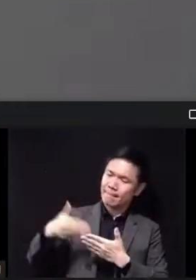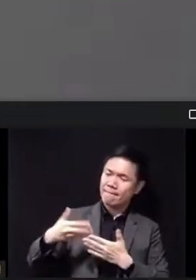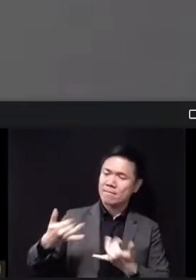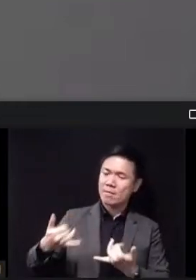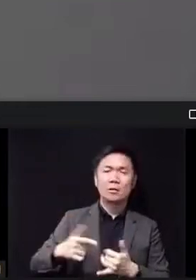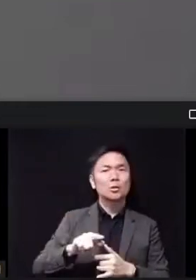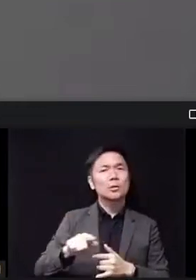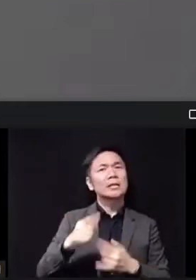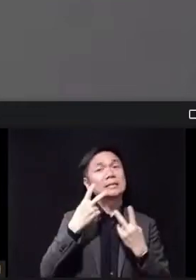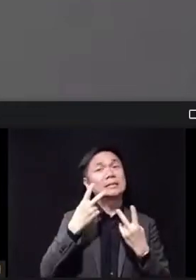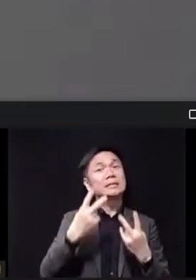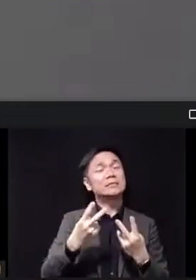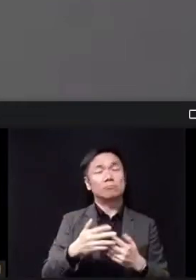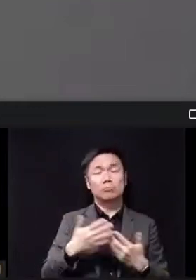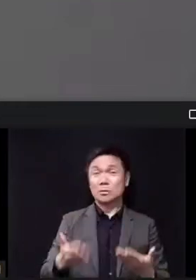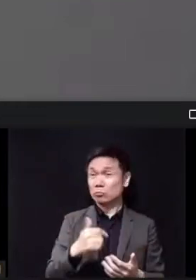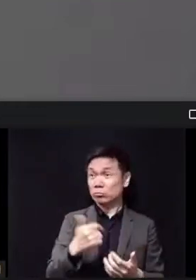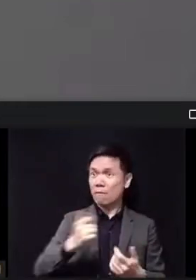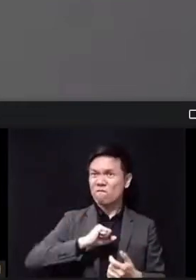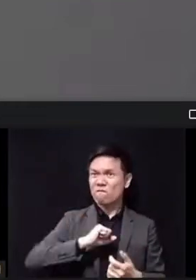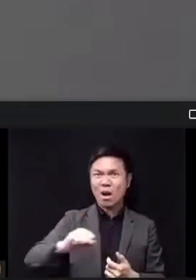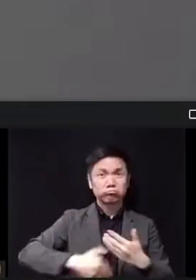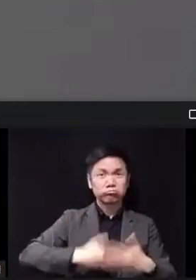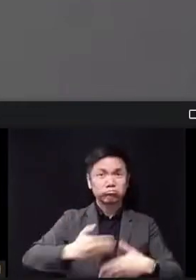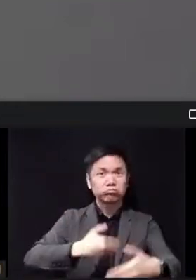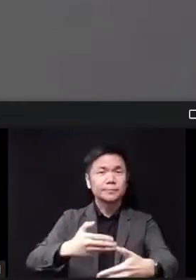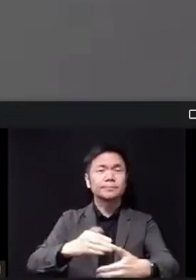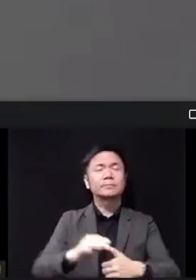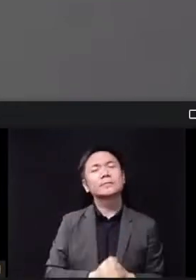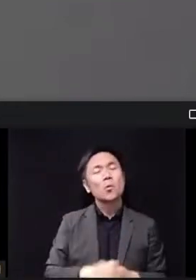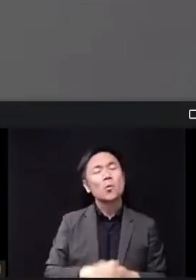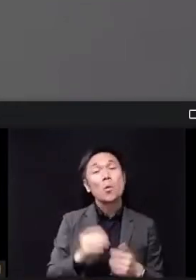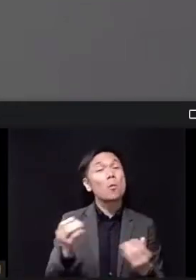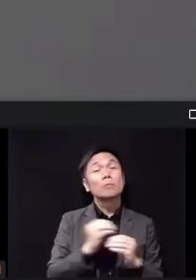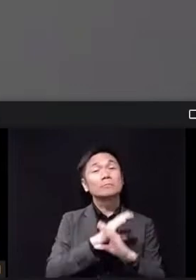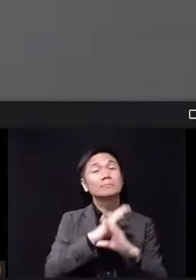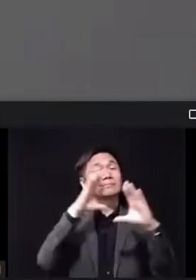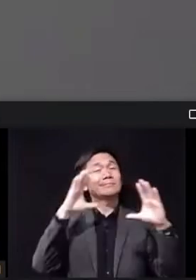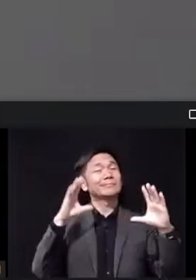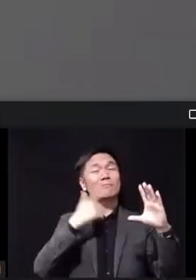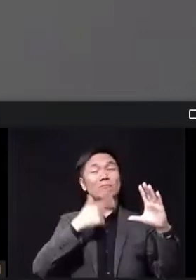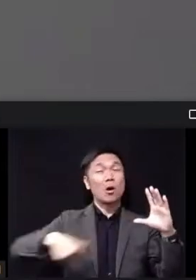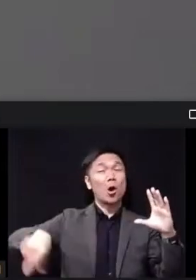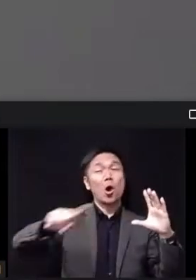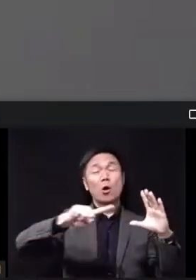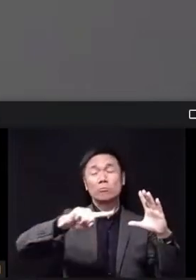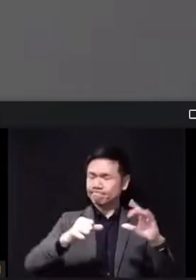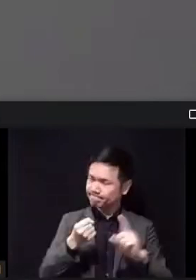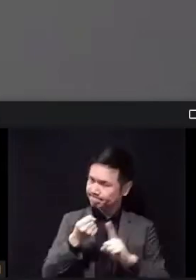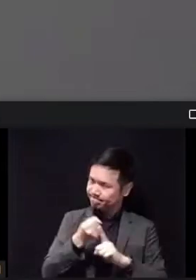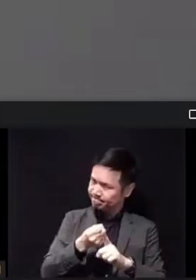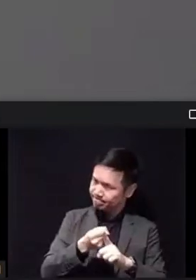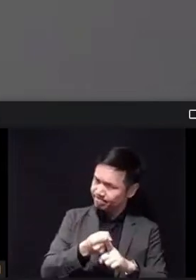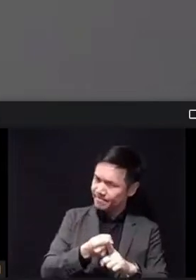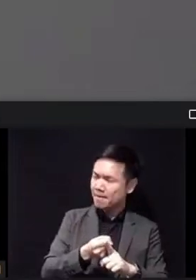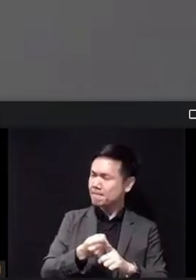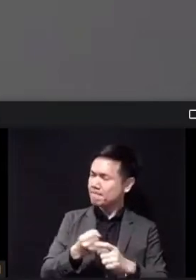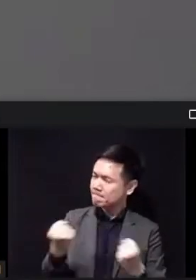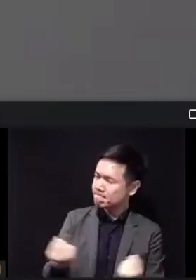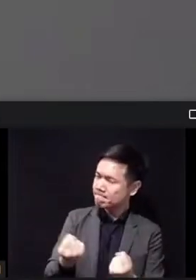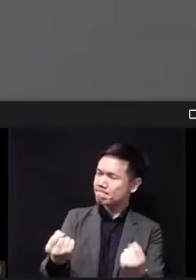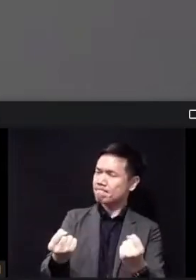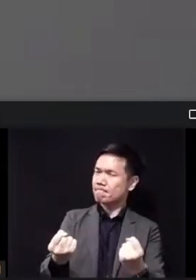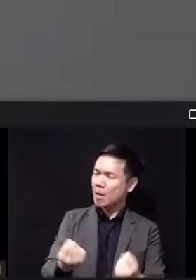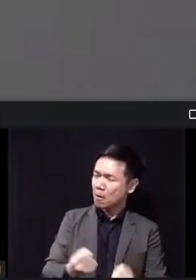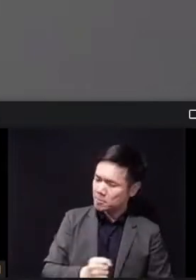today is an acceleration of that promise, a promise that will continue to drive our joint advocacy and actions